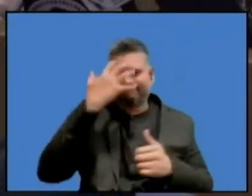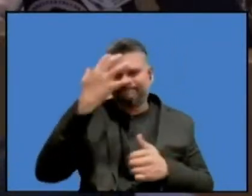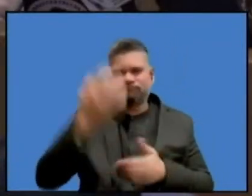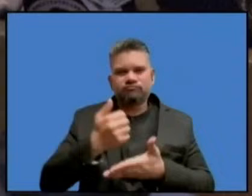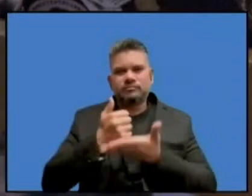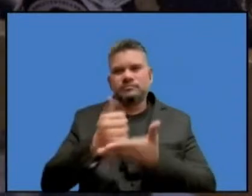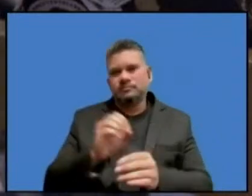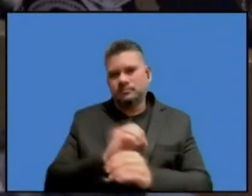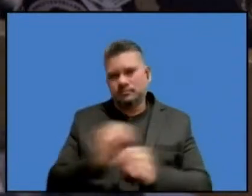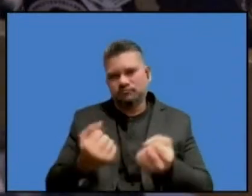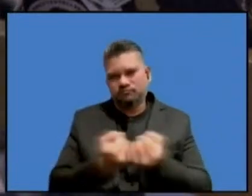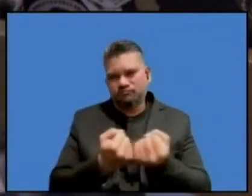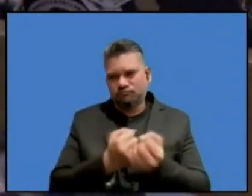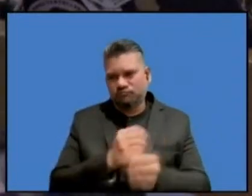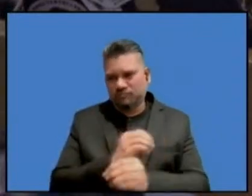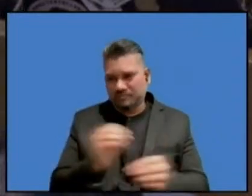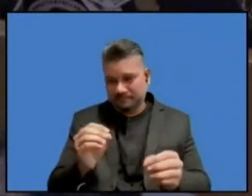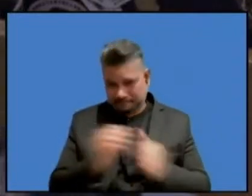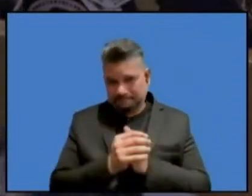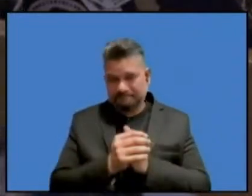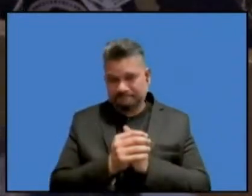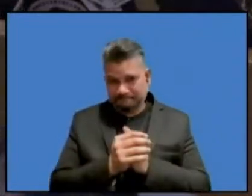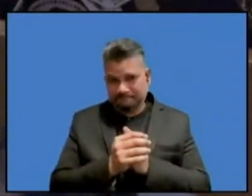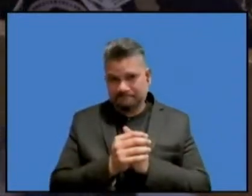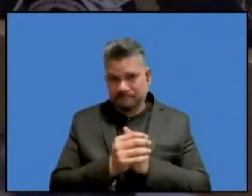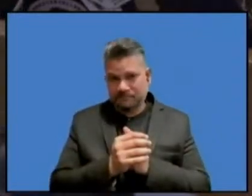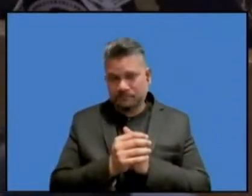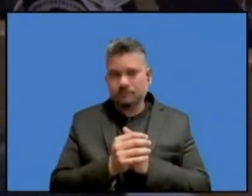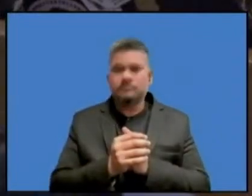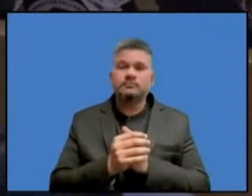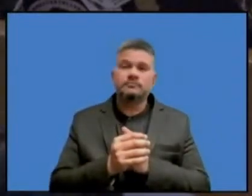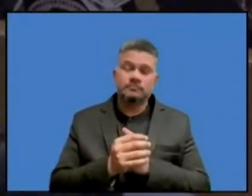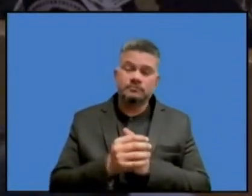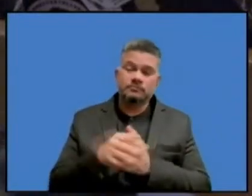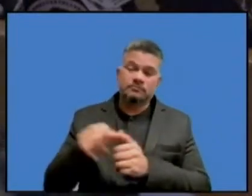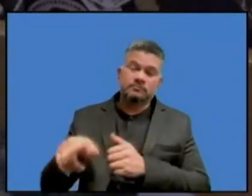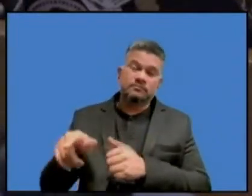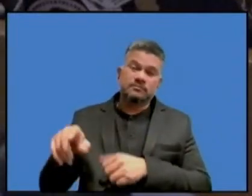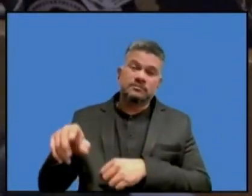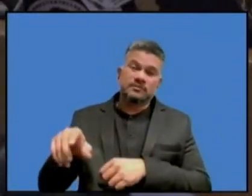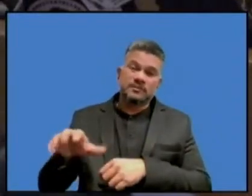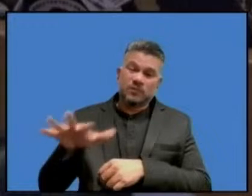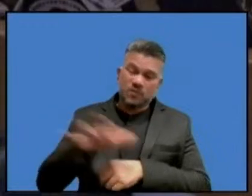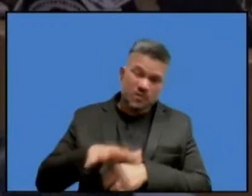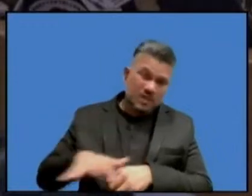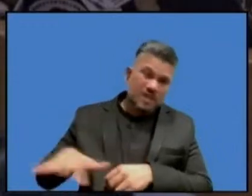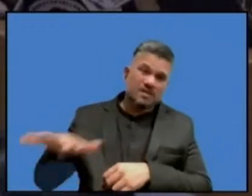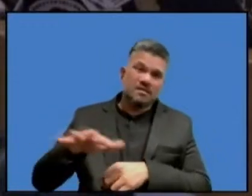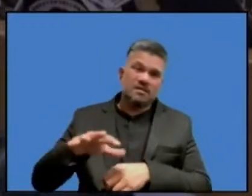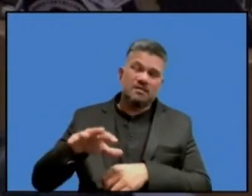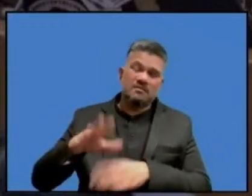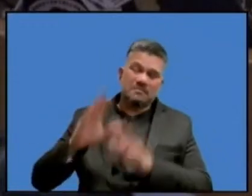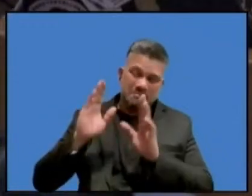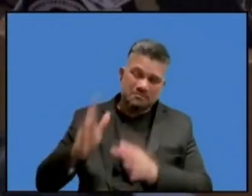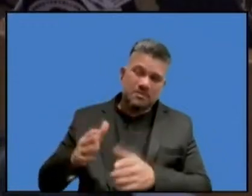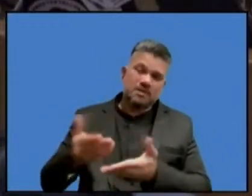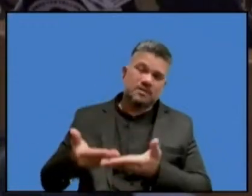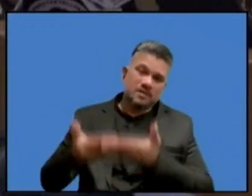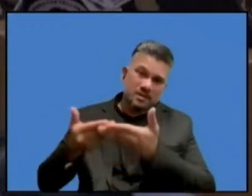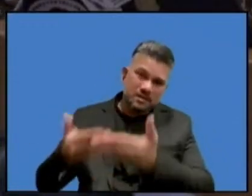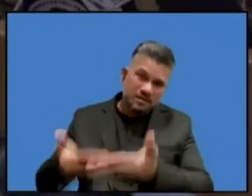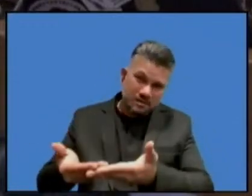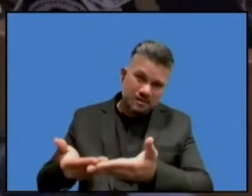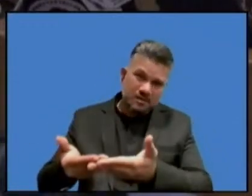The weakness of the national economy, victim assistance, prevention, and protection of citizens from